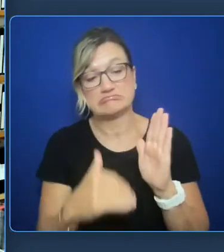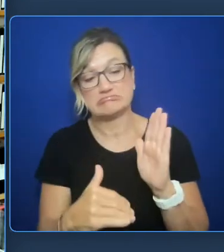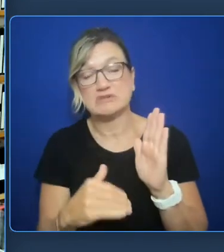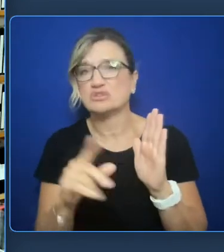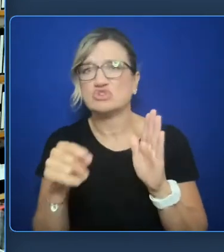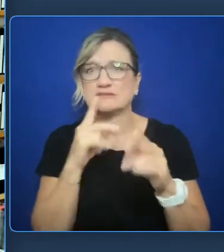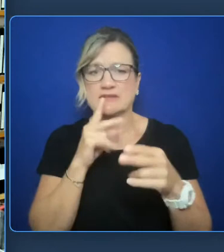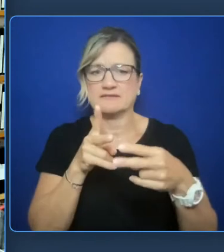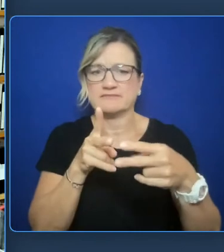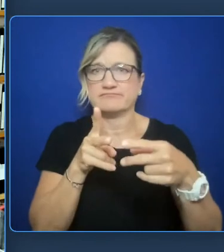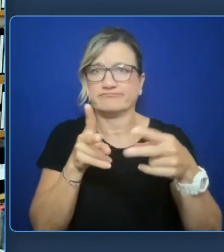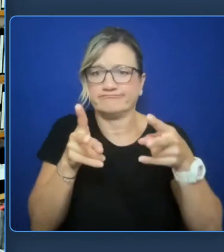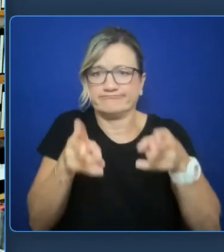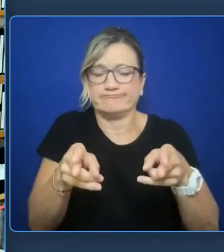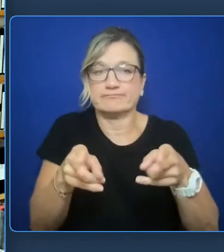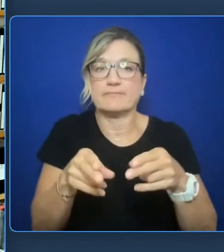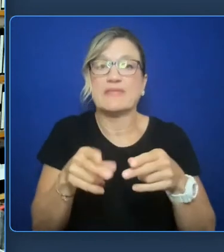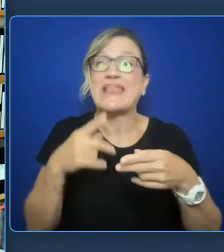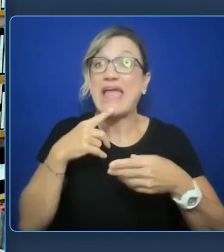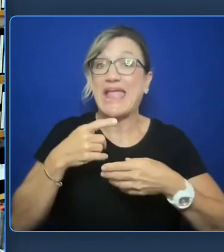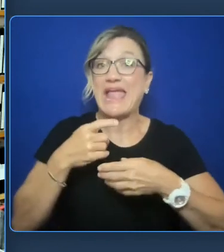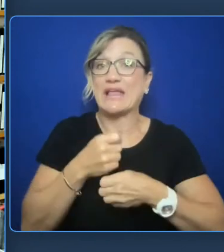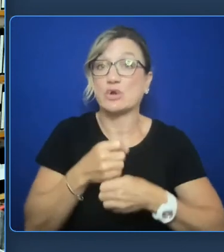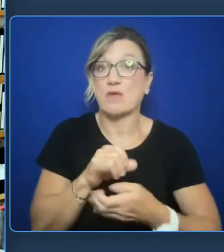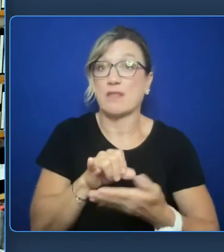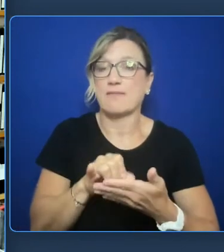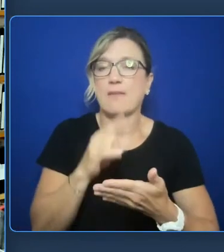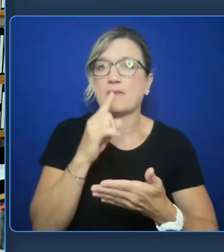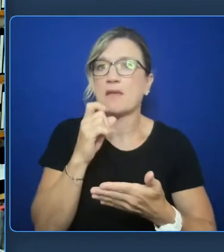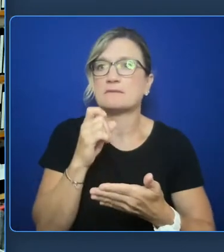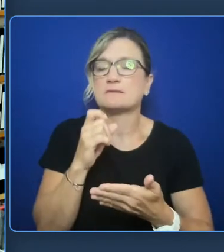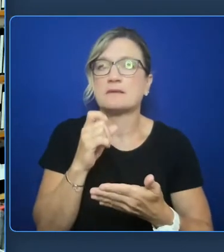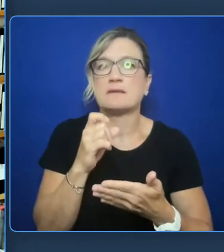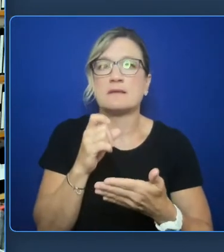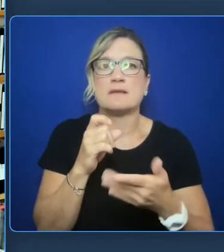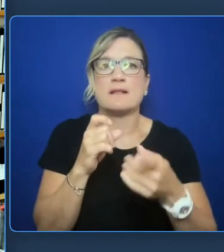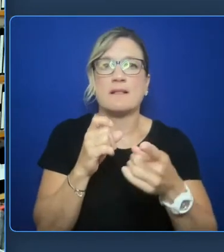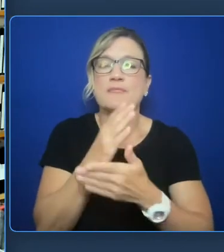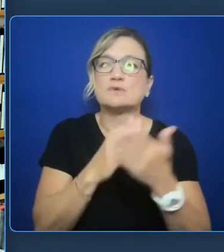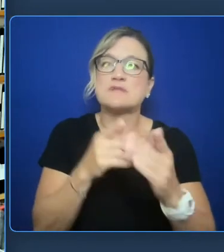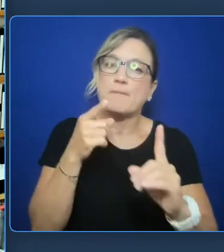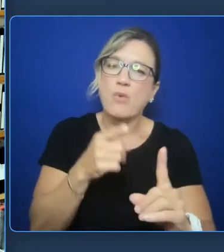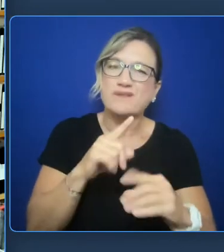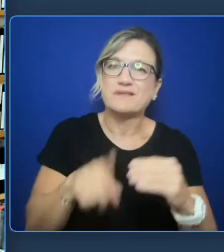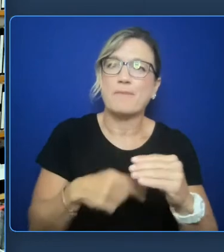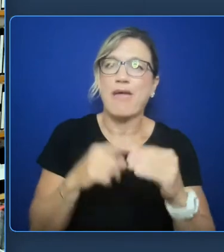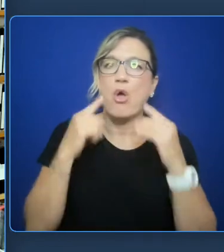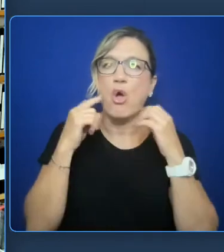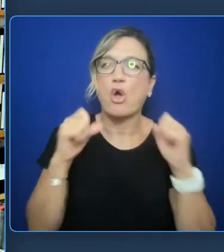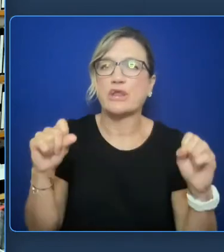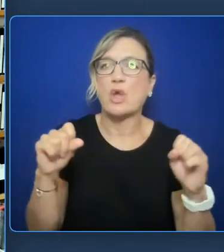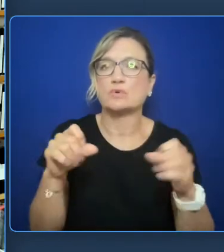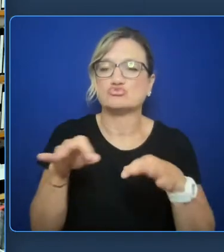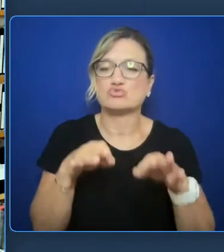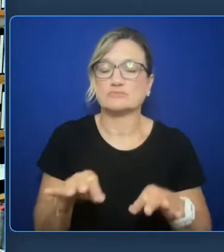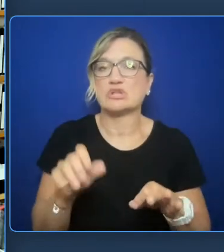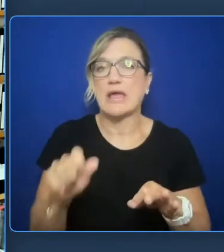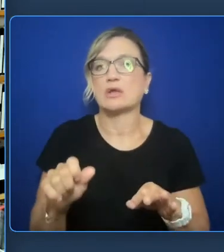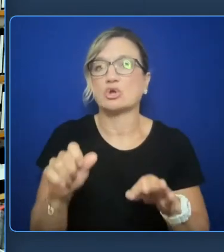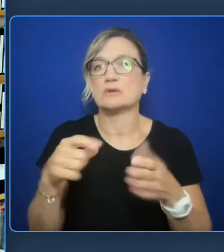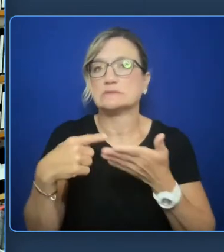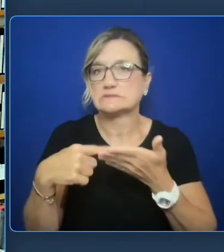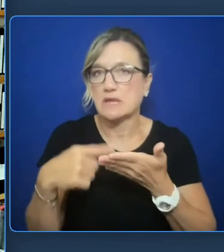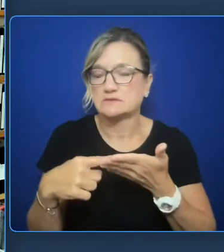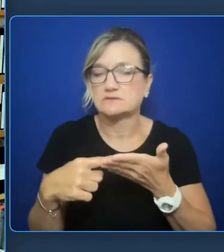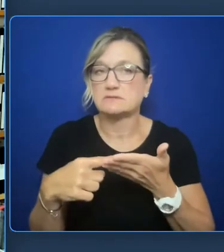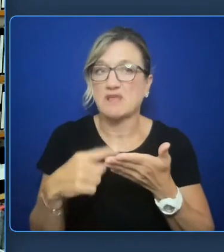and I've annotated it because I think there's some points here about audio description that I could bring out that I think are